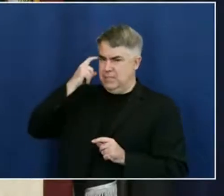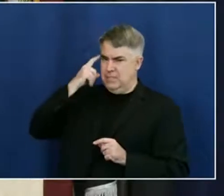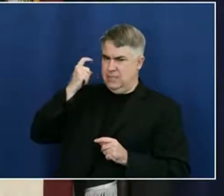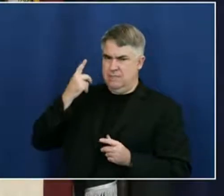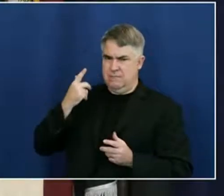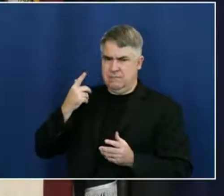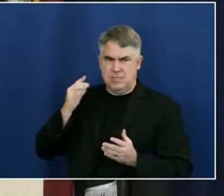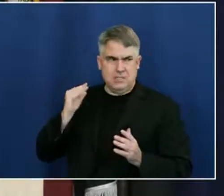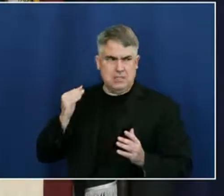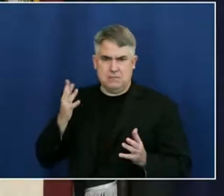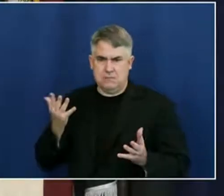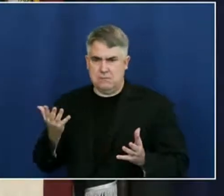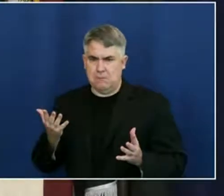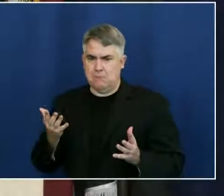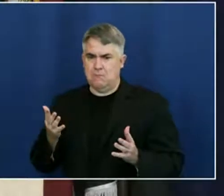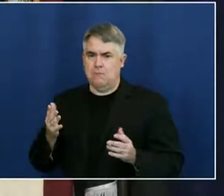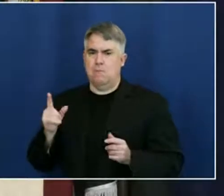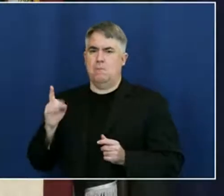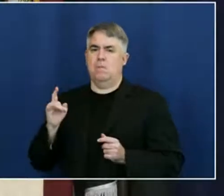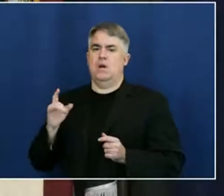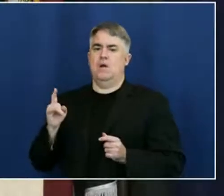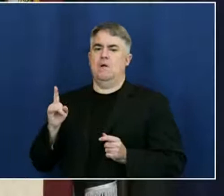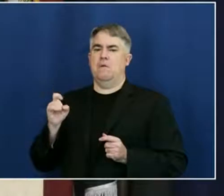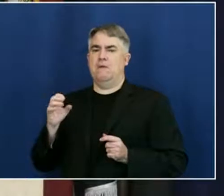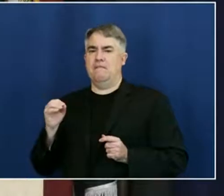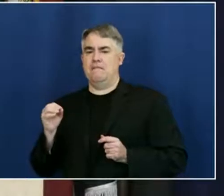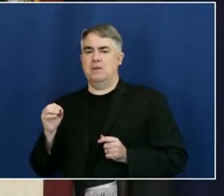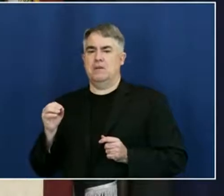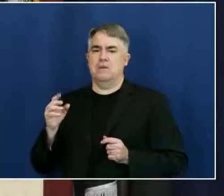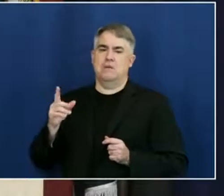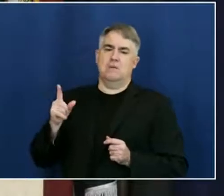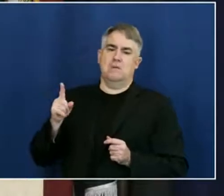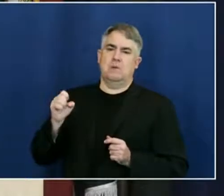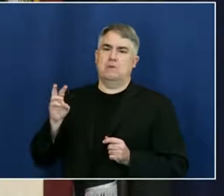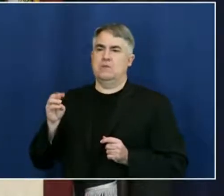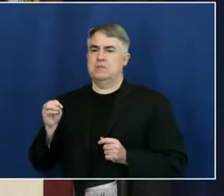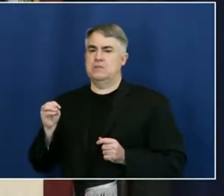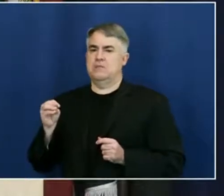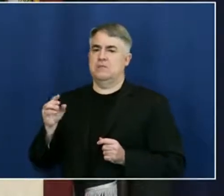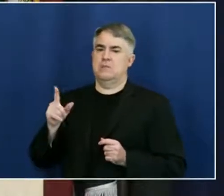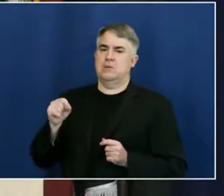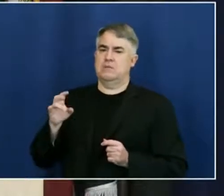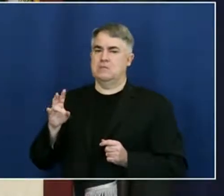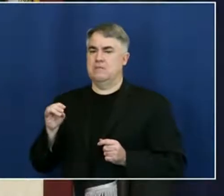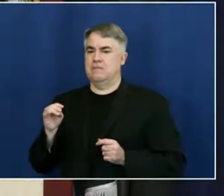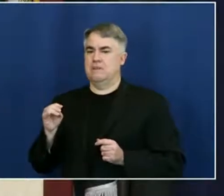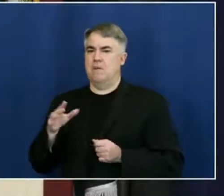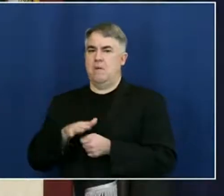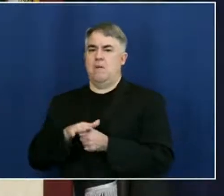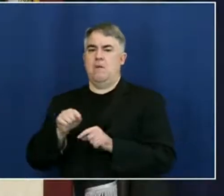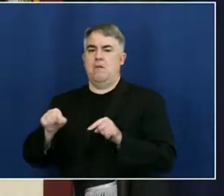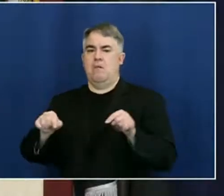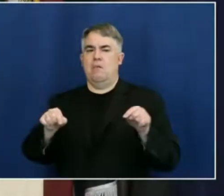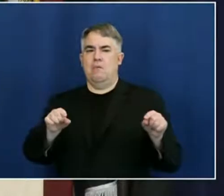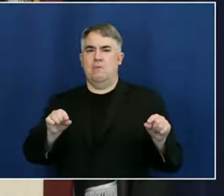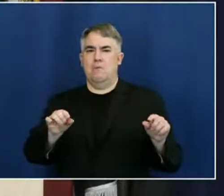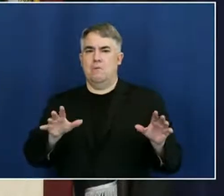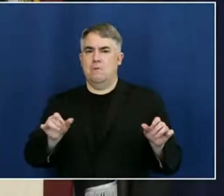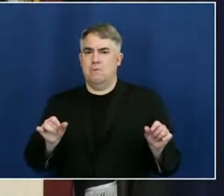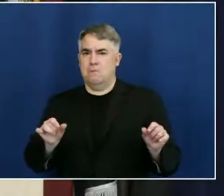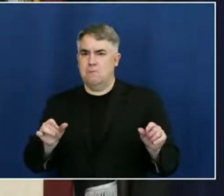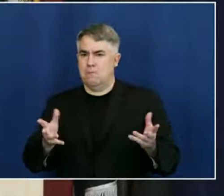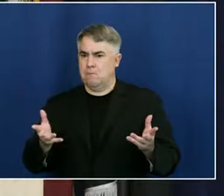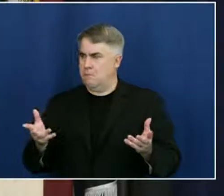around 150 or 60 or 70 total 117 cases detected so far. Does that mean that this thing